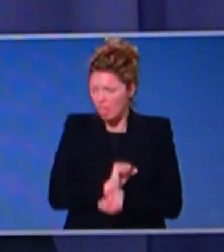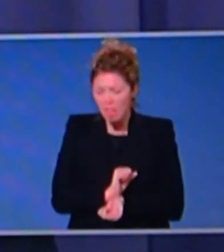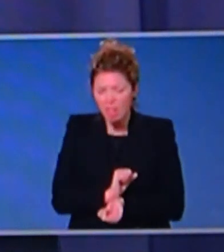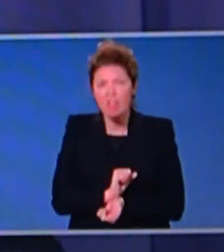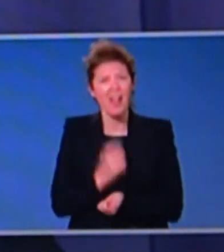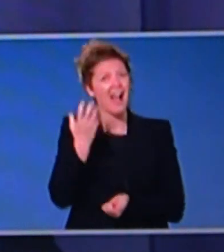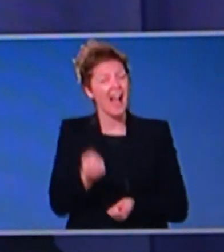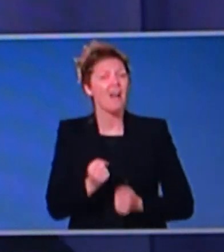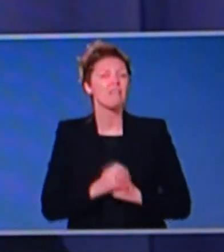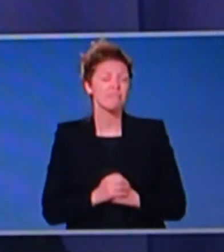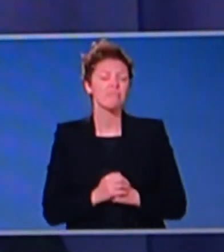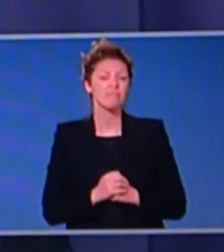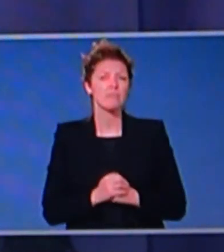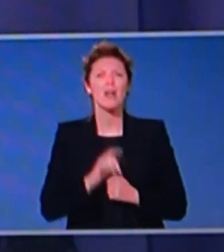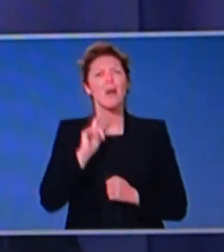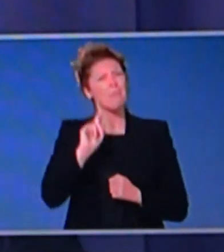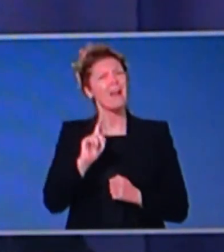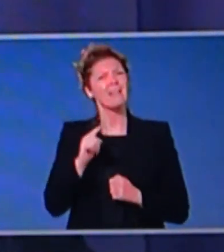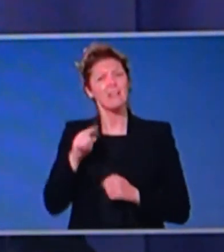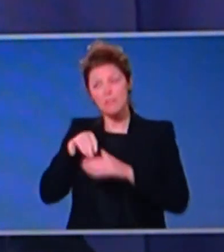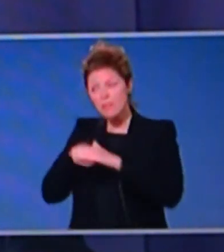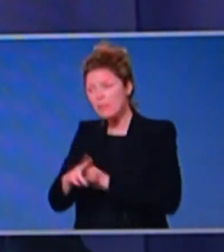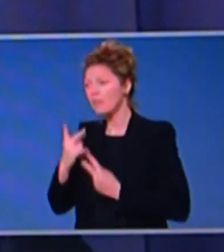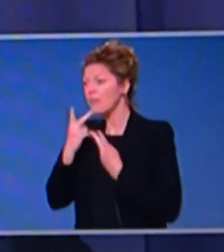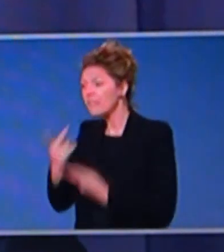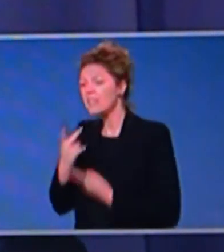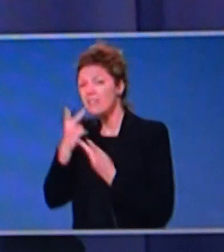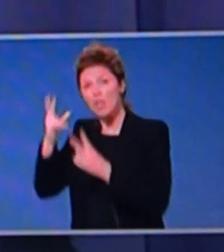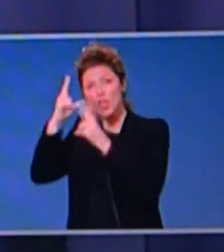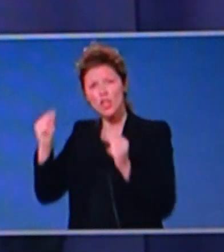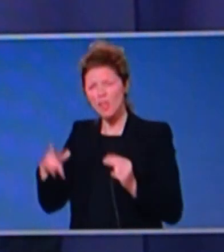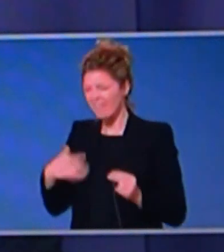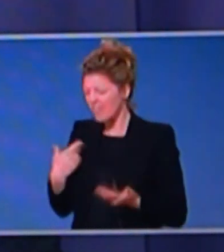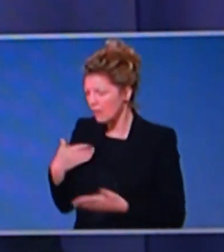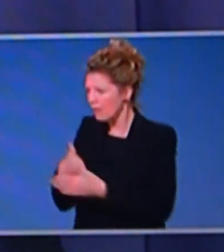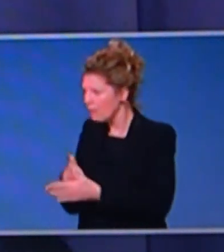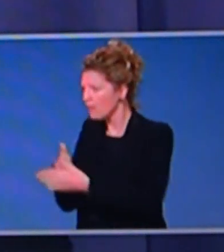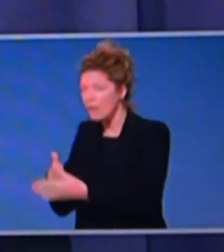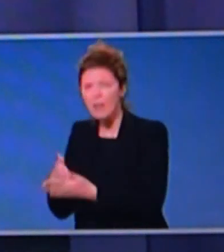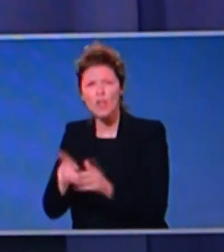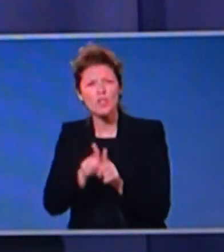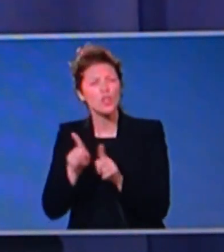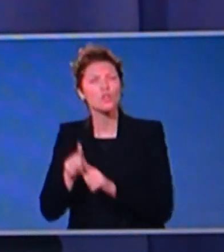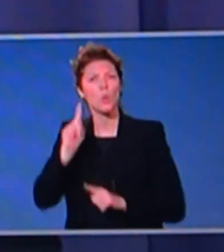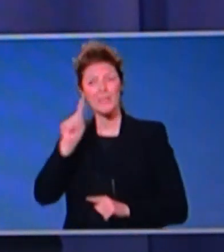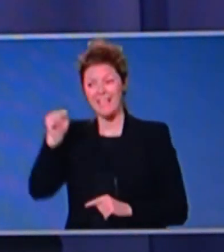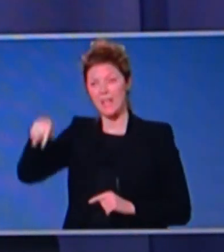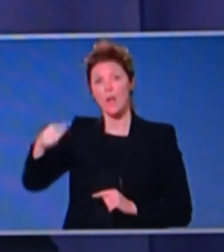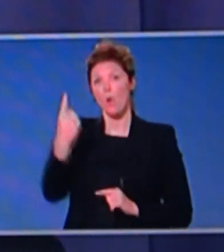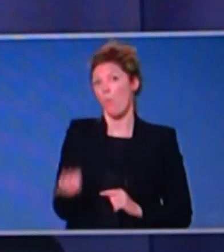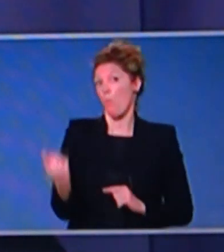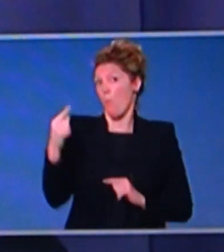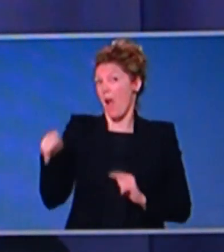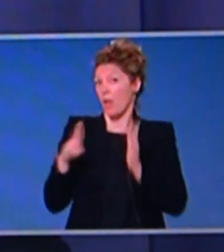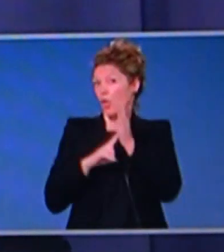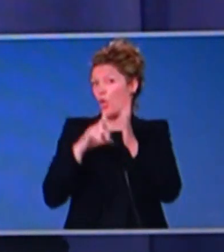there is limited access to that facility at Newmarch. But that is an obvious case of where there has been an outbreak, that